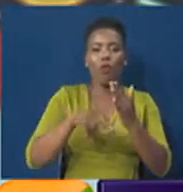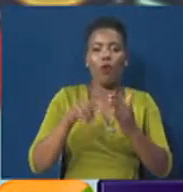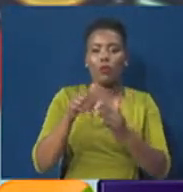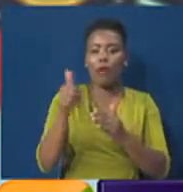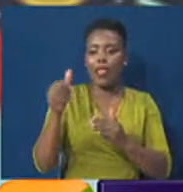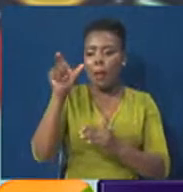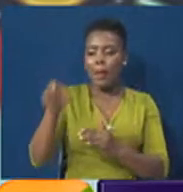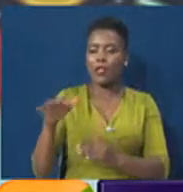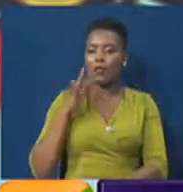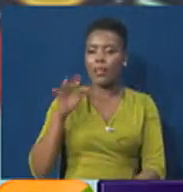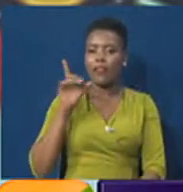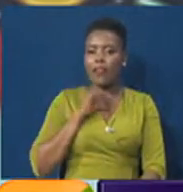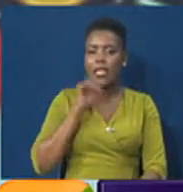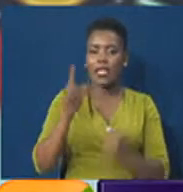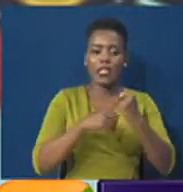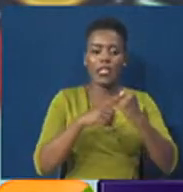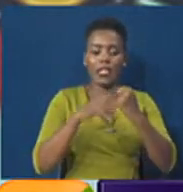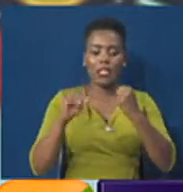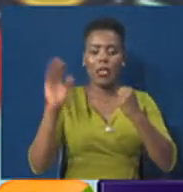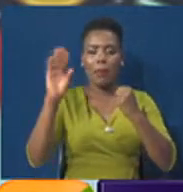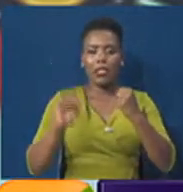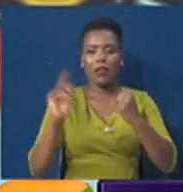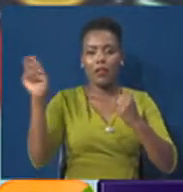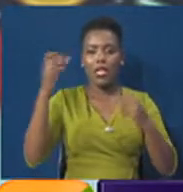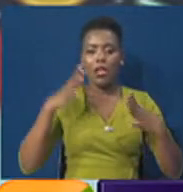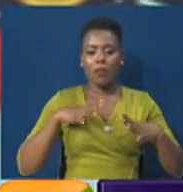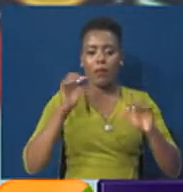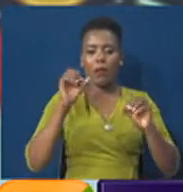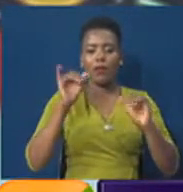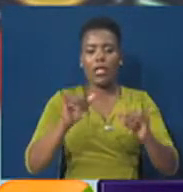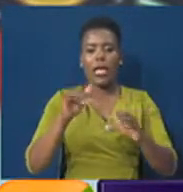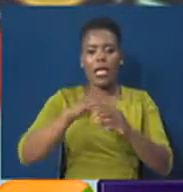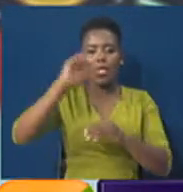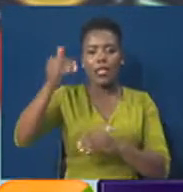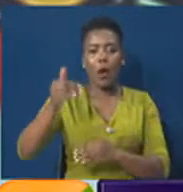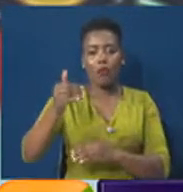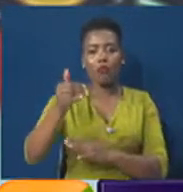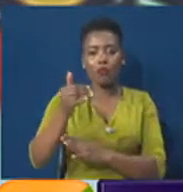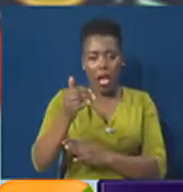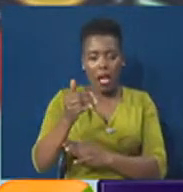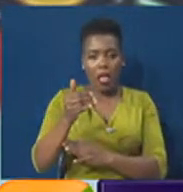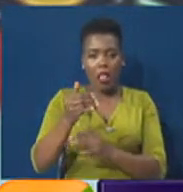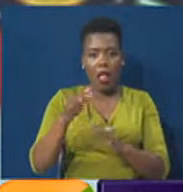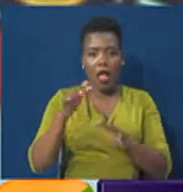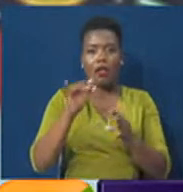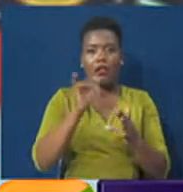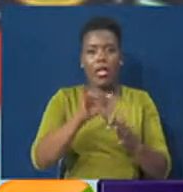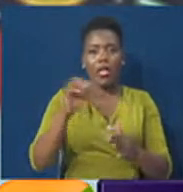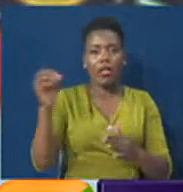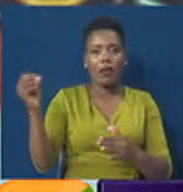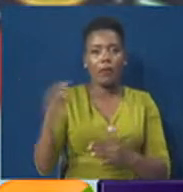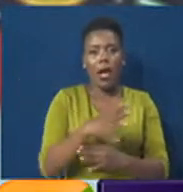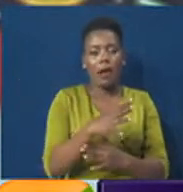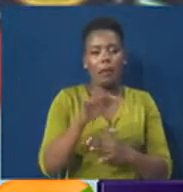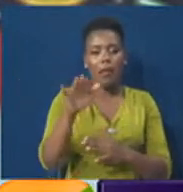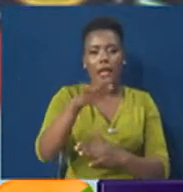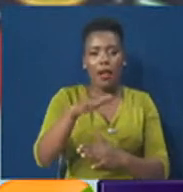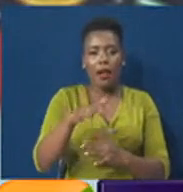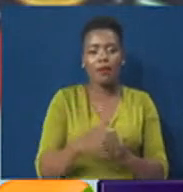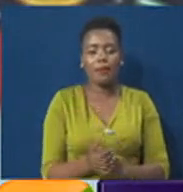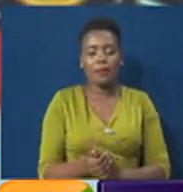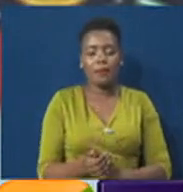saying, 60% of Kenyans living in urban areas live in informal settlements, live in